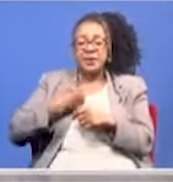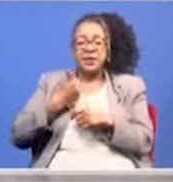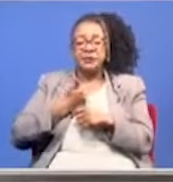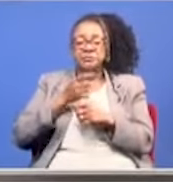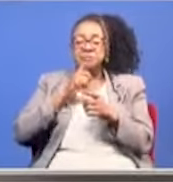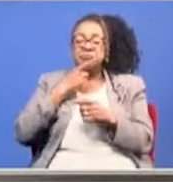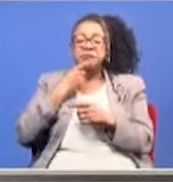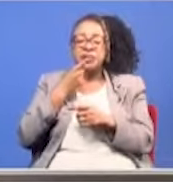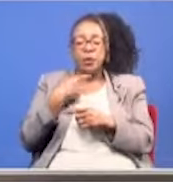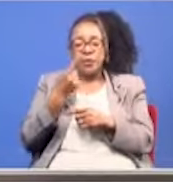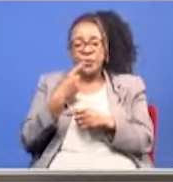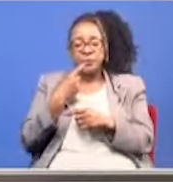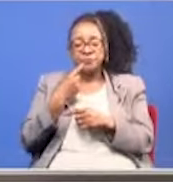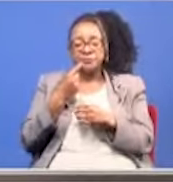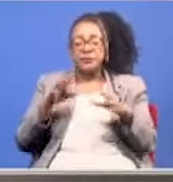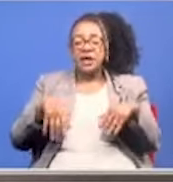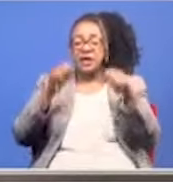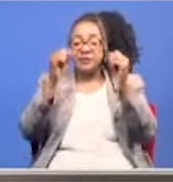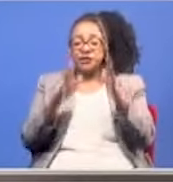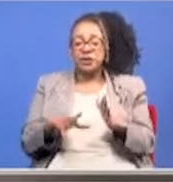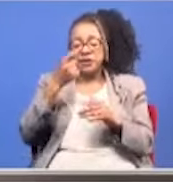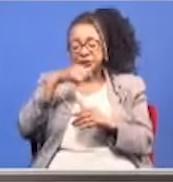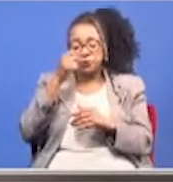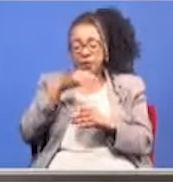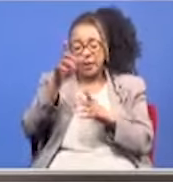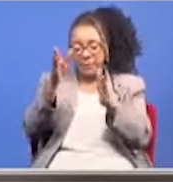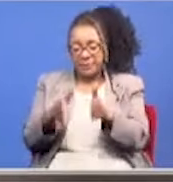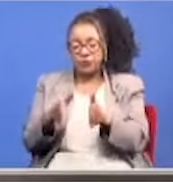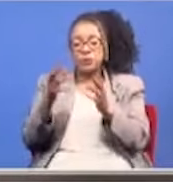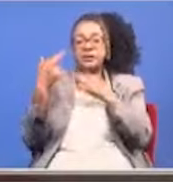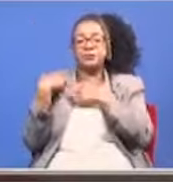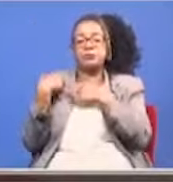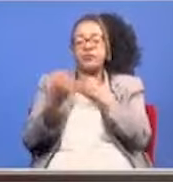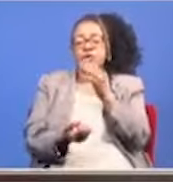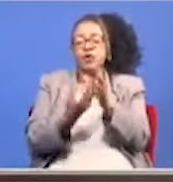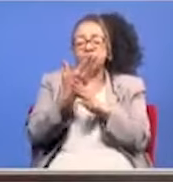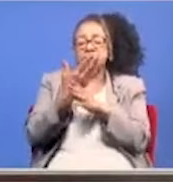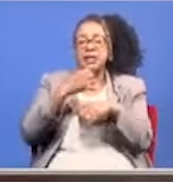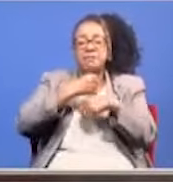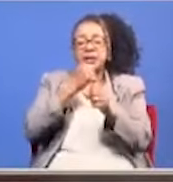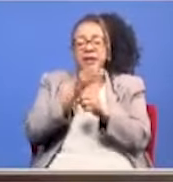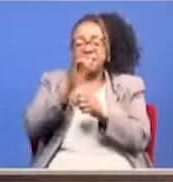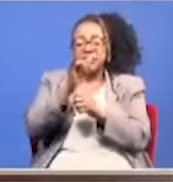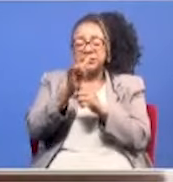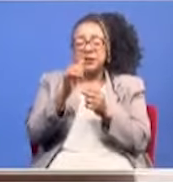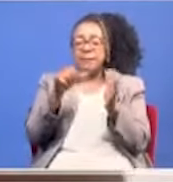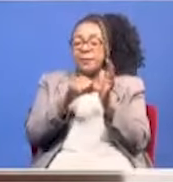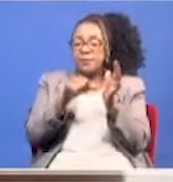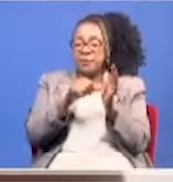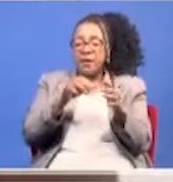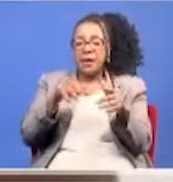teacher of Kakaini Mix Secondary School in Kitui as the person responsible for forcing her to bring the damning allegations against